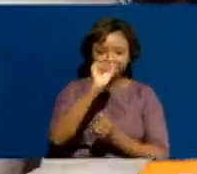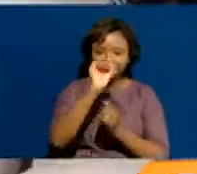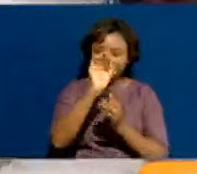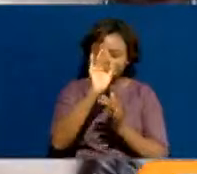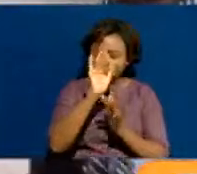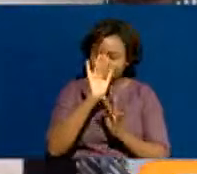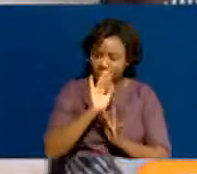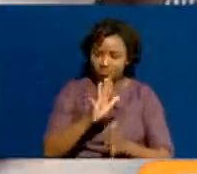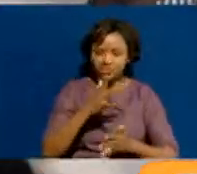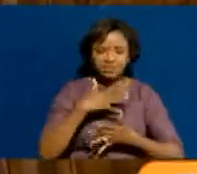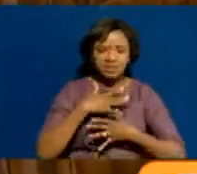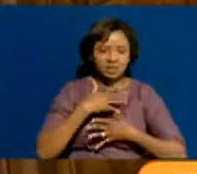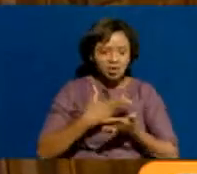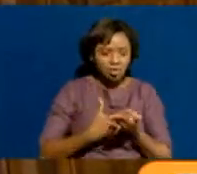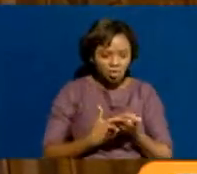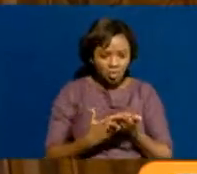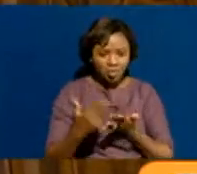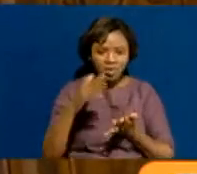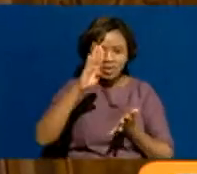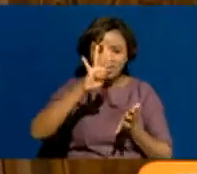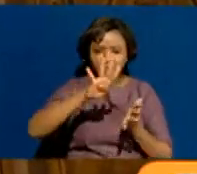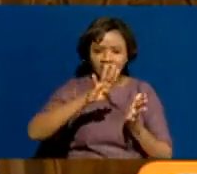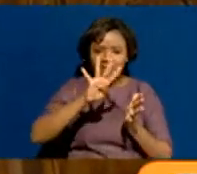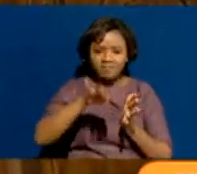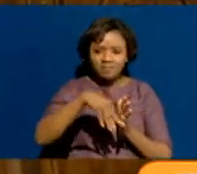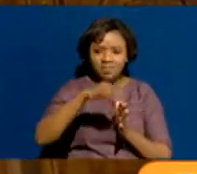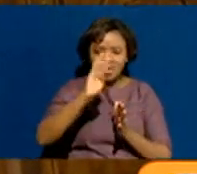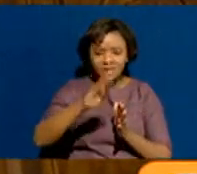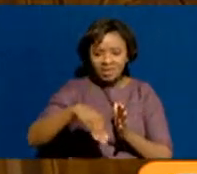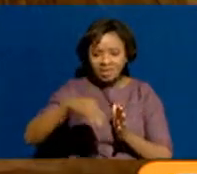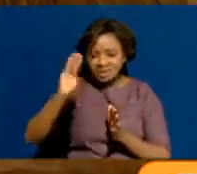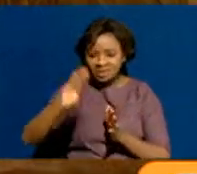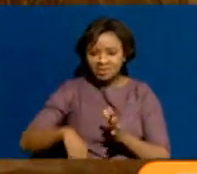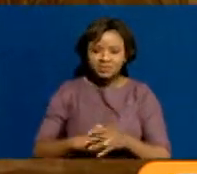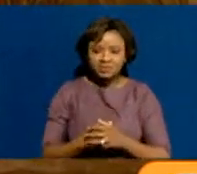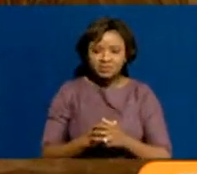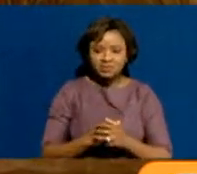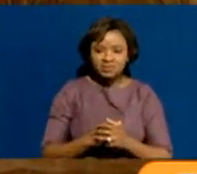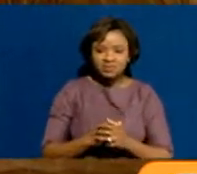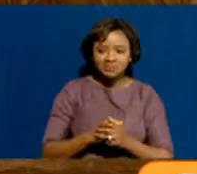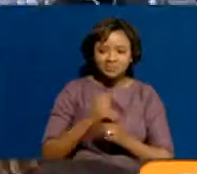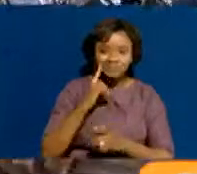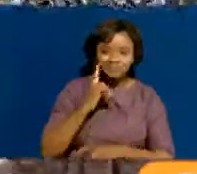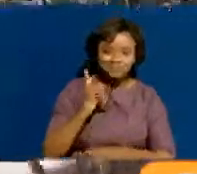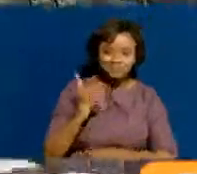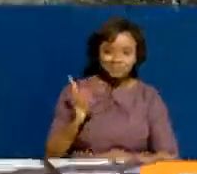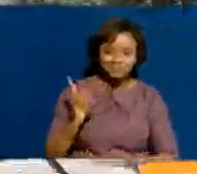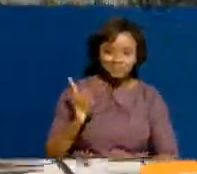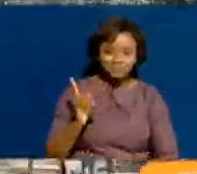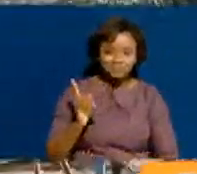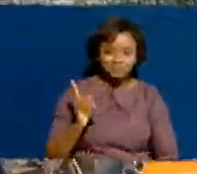sacred paintings, such as Moses receiving the Ten Commandments and the burning bush.